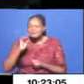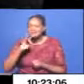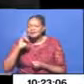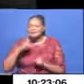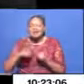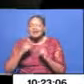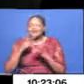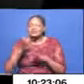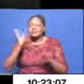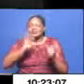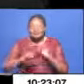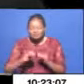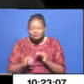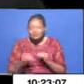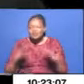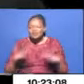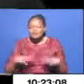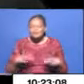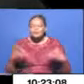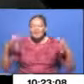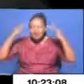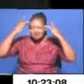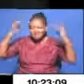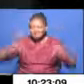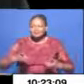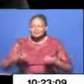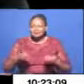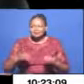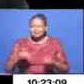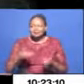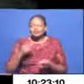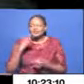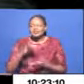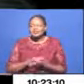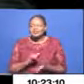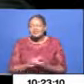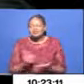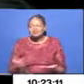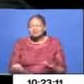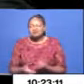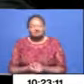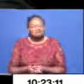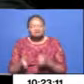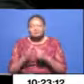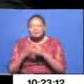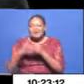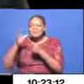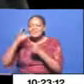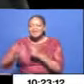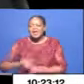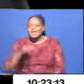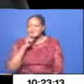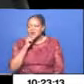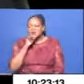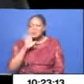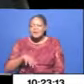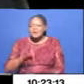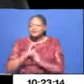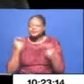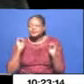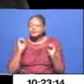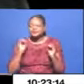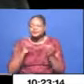the elections, the people have decided. You'll find maybe 99% are men. So I